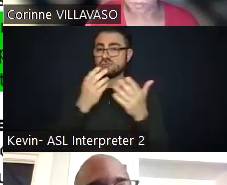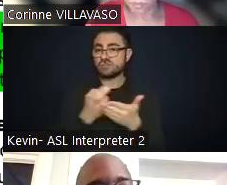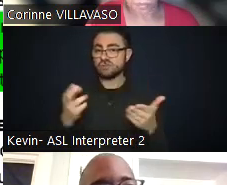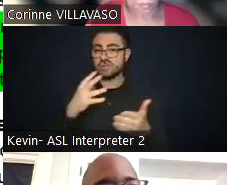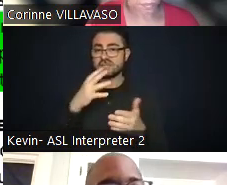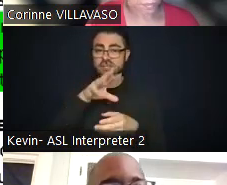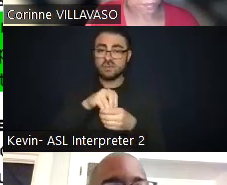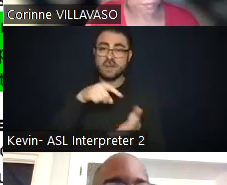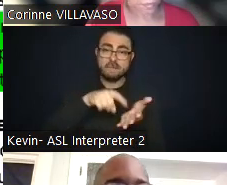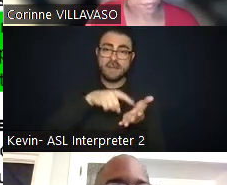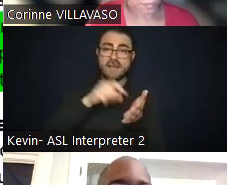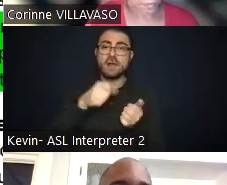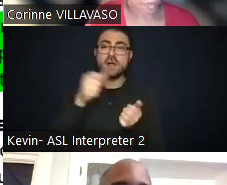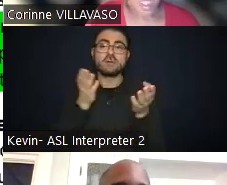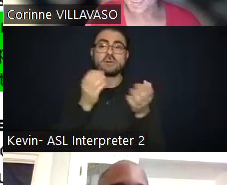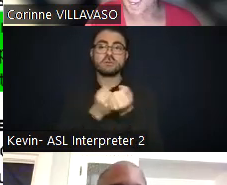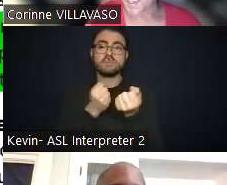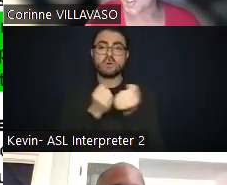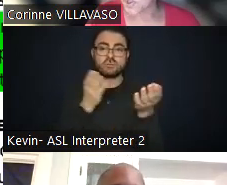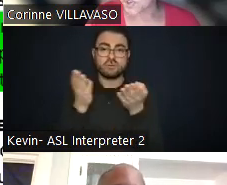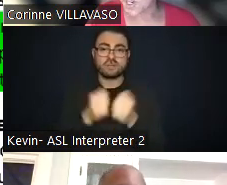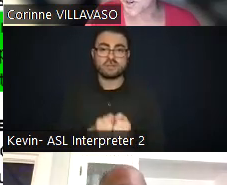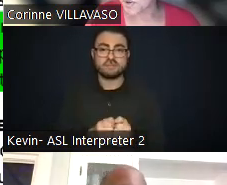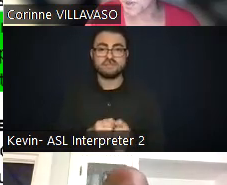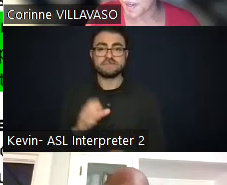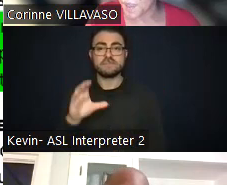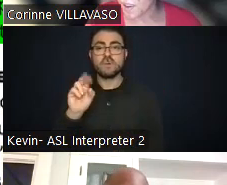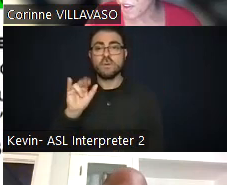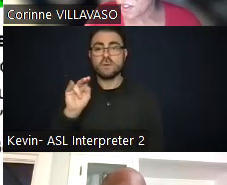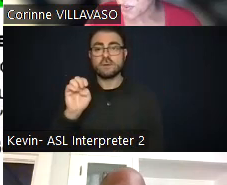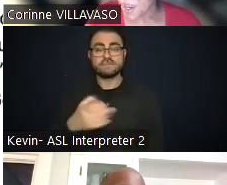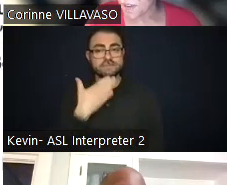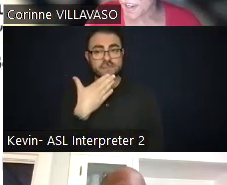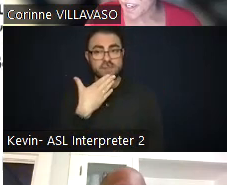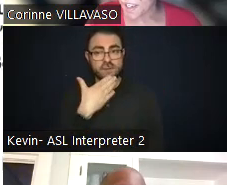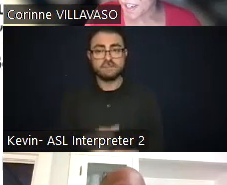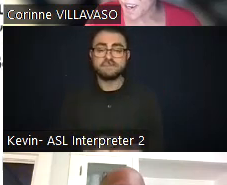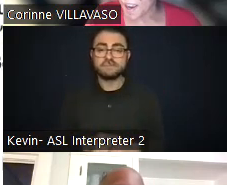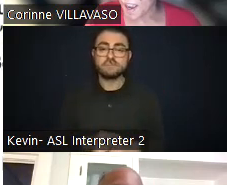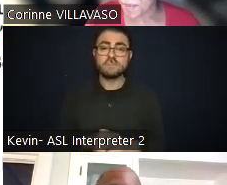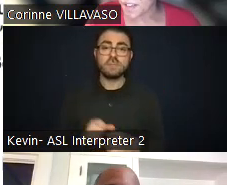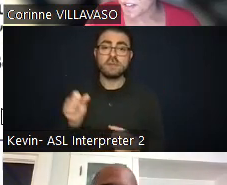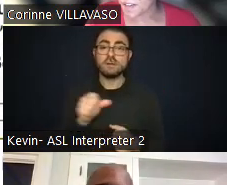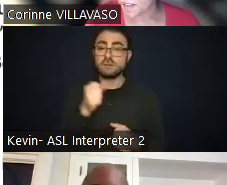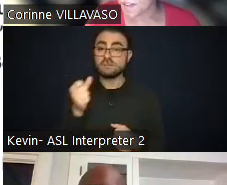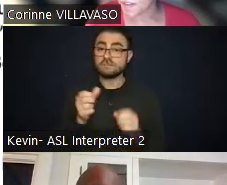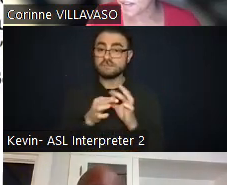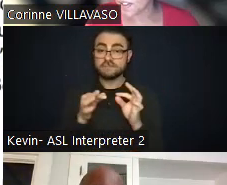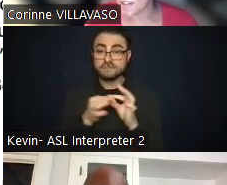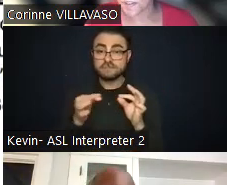other support services. Thank you, Co-Chair Obi. Do we have any comments,